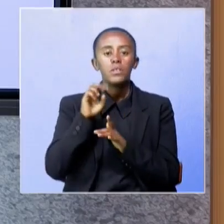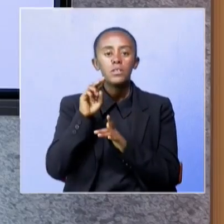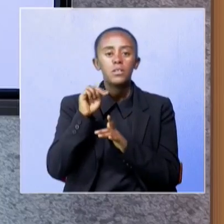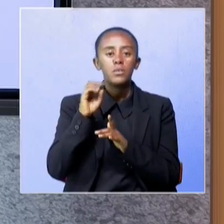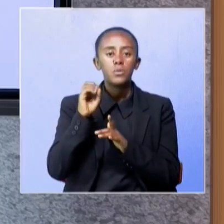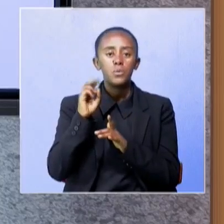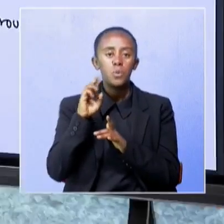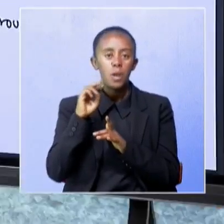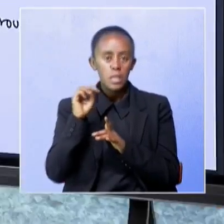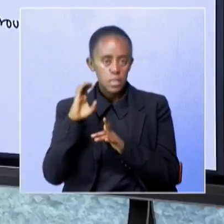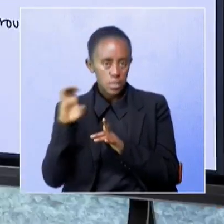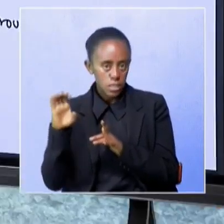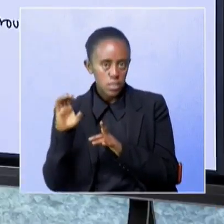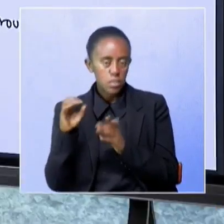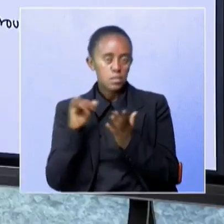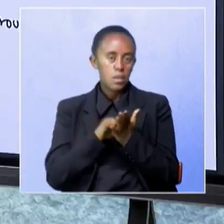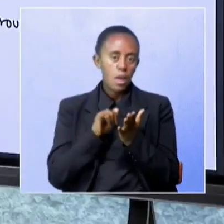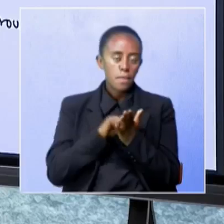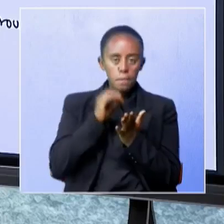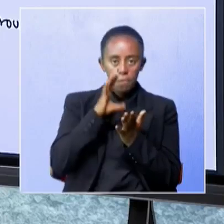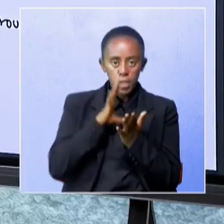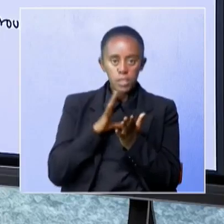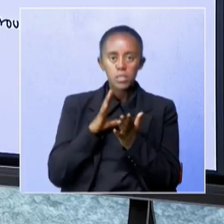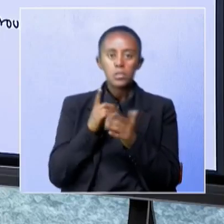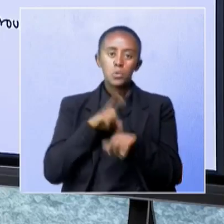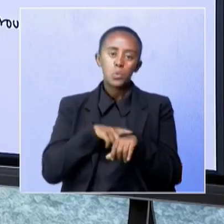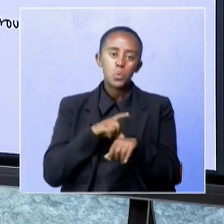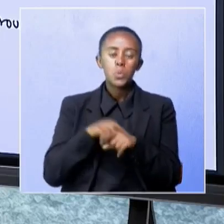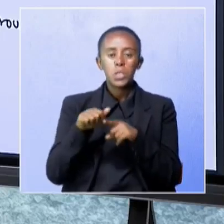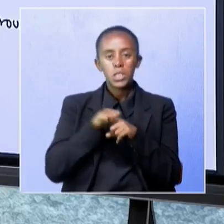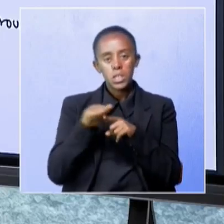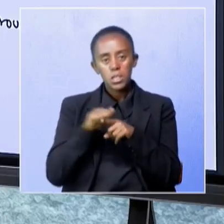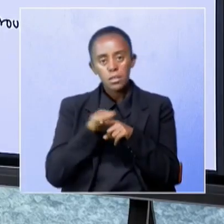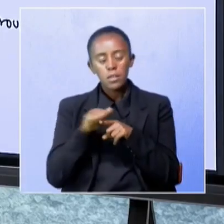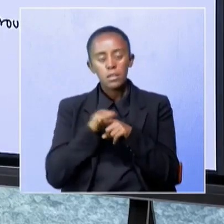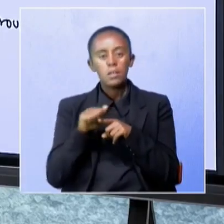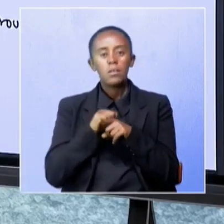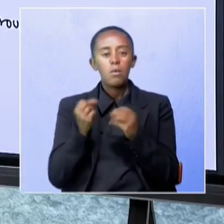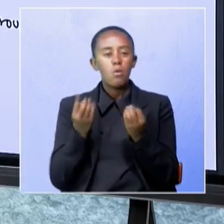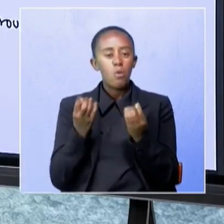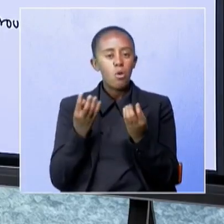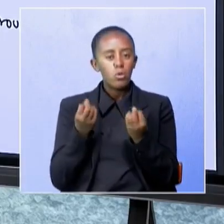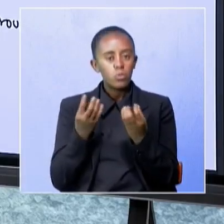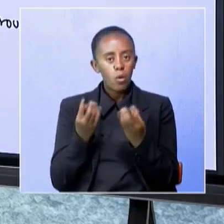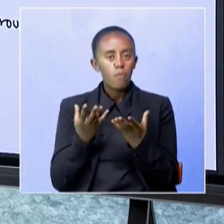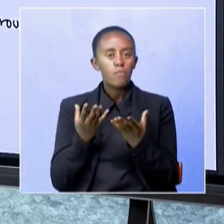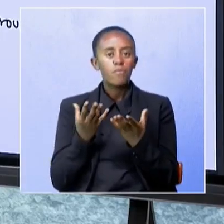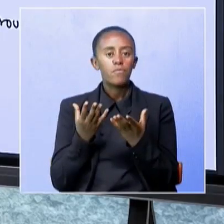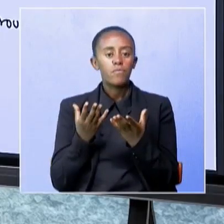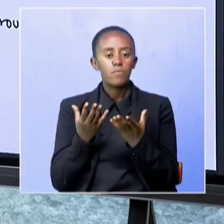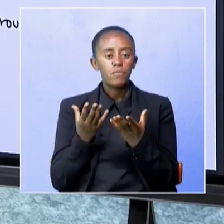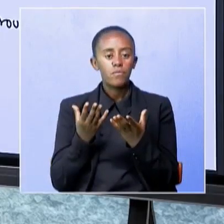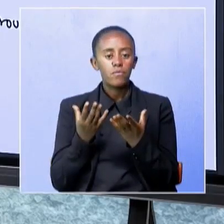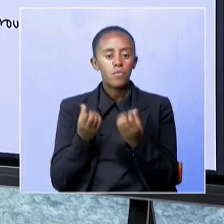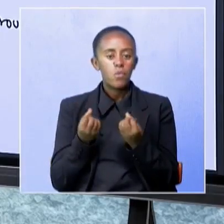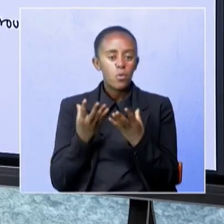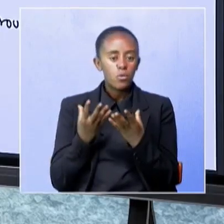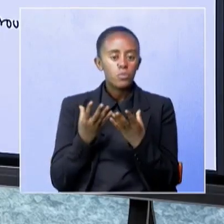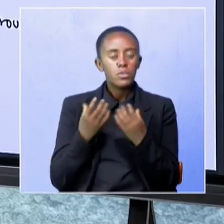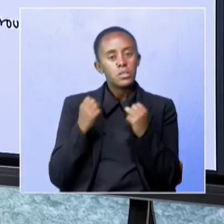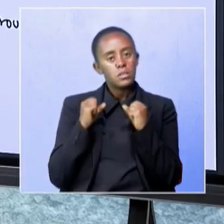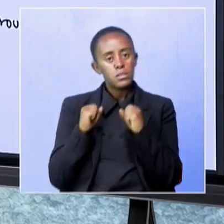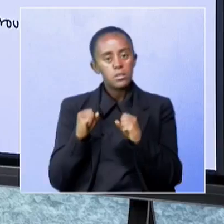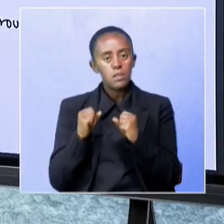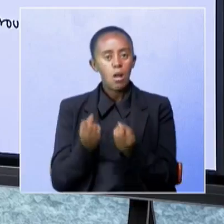Yes, endurance of that person during training. Trainings take lots of what? Lots of